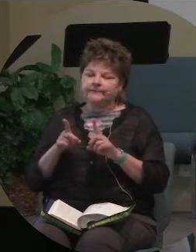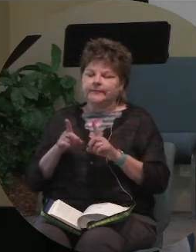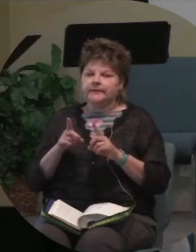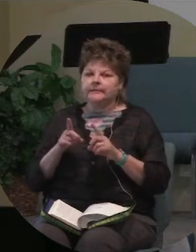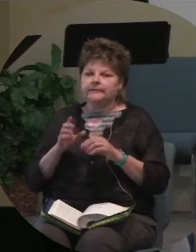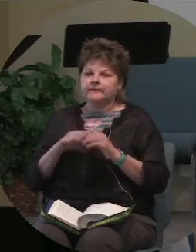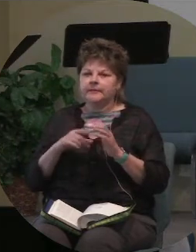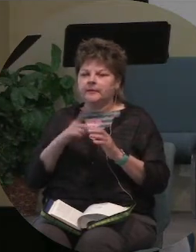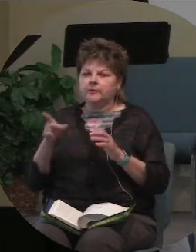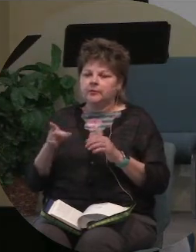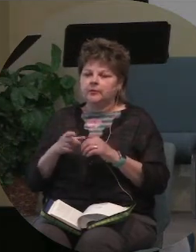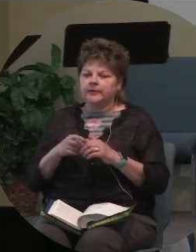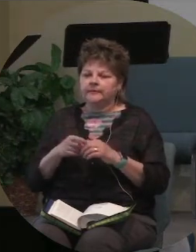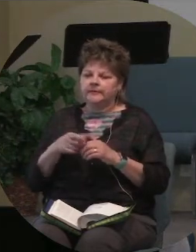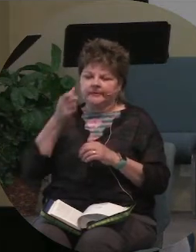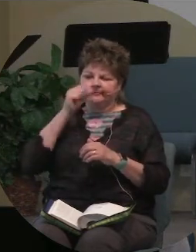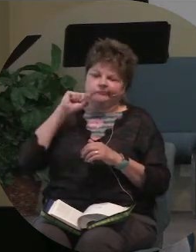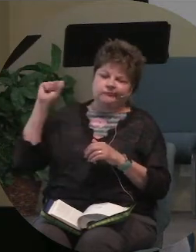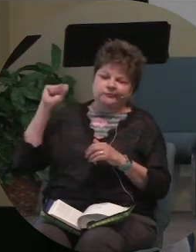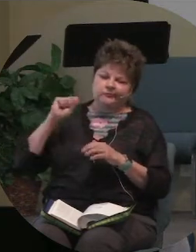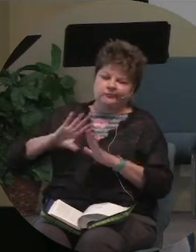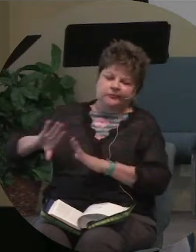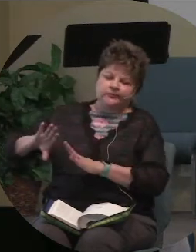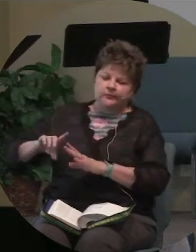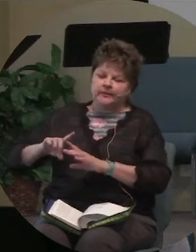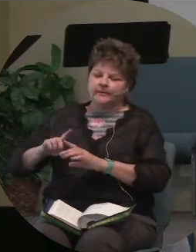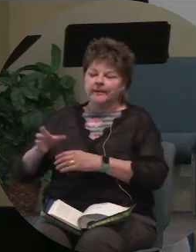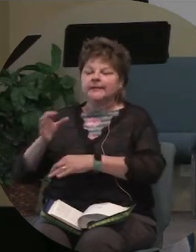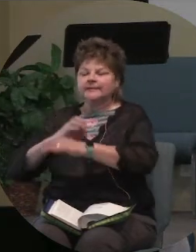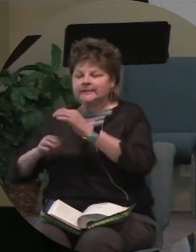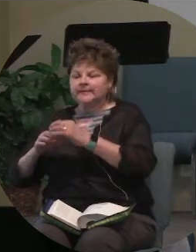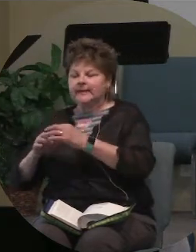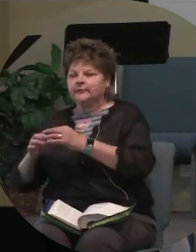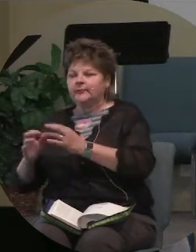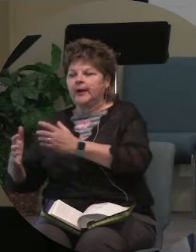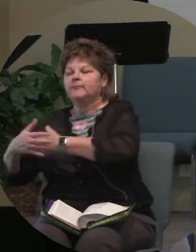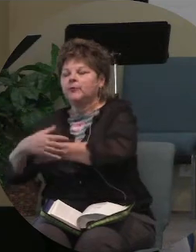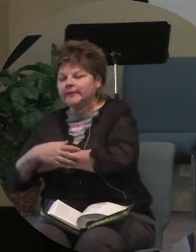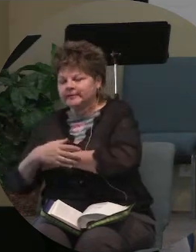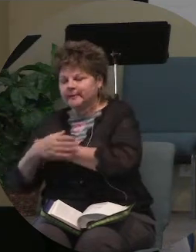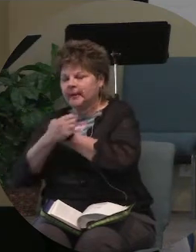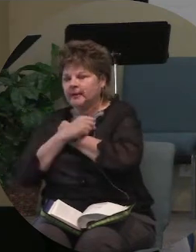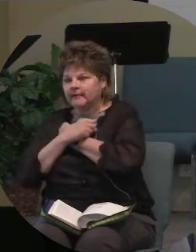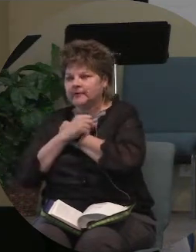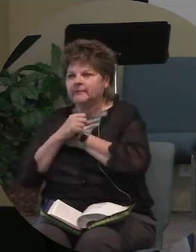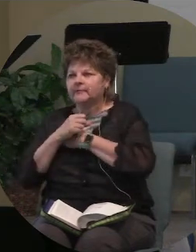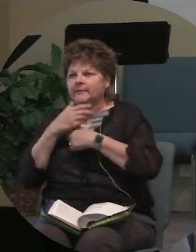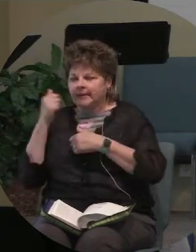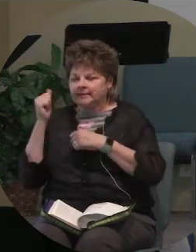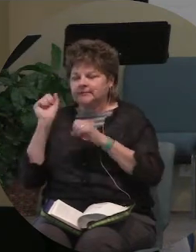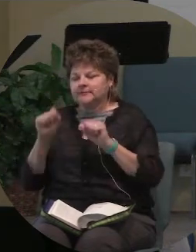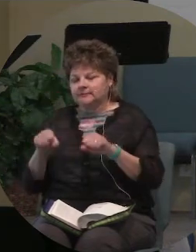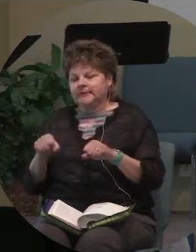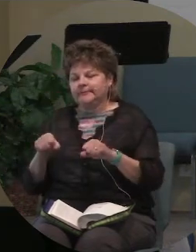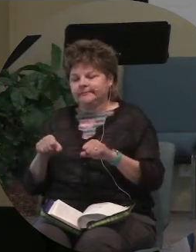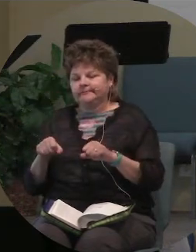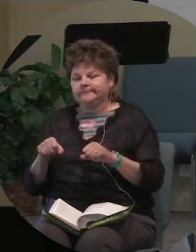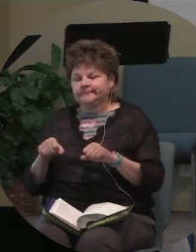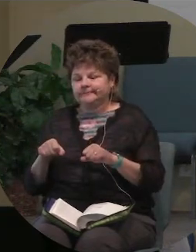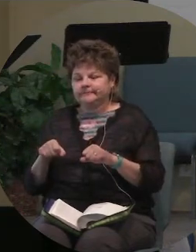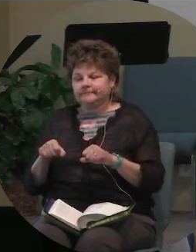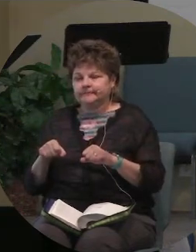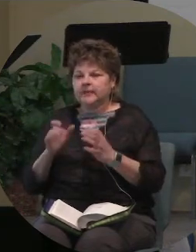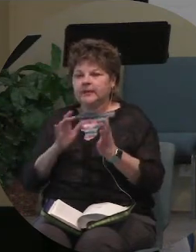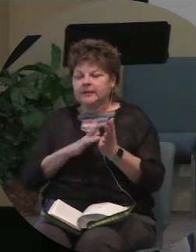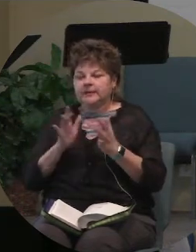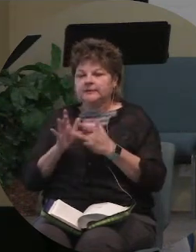and push them away, but to embrace them and to love them the best way that you know how.